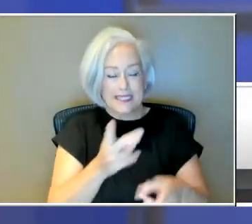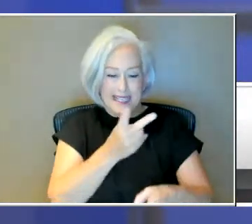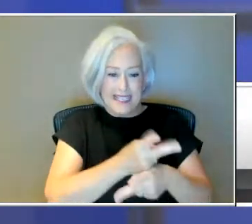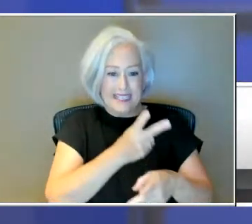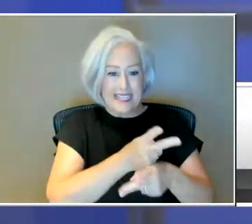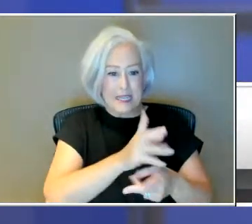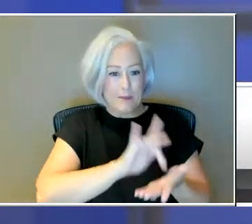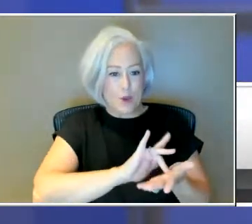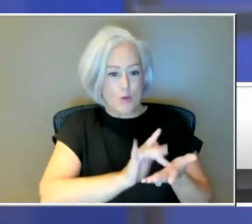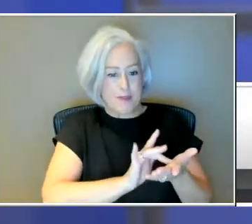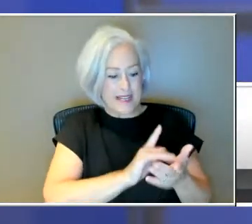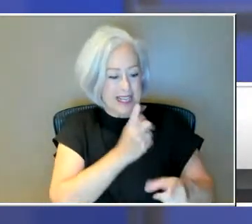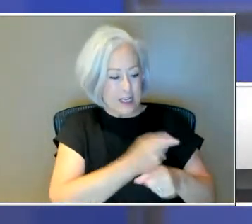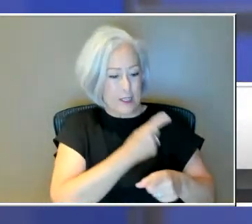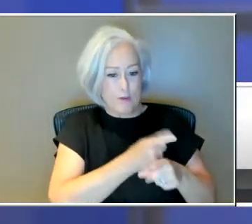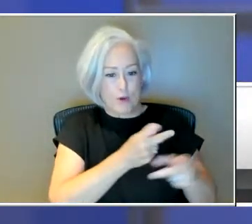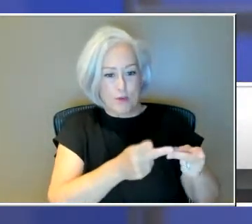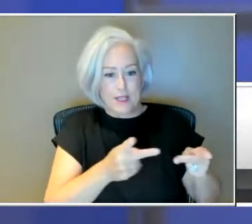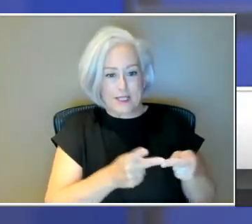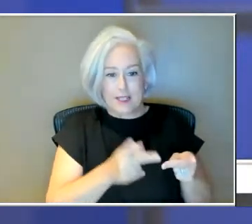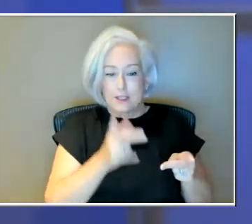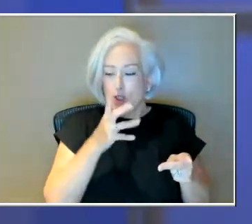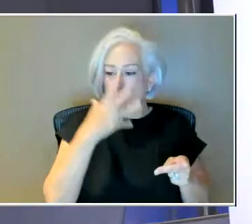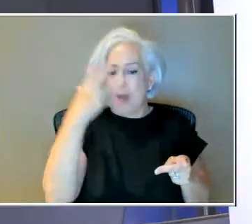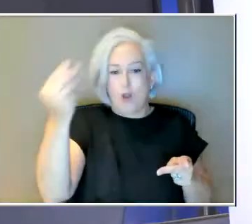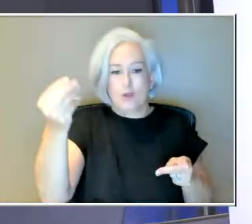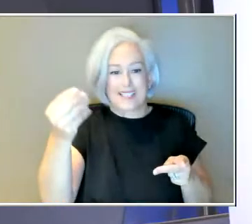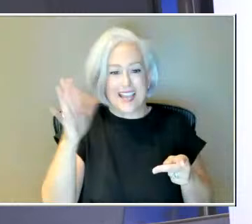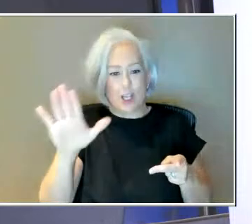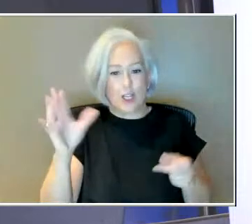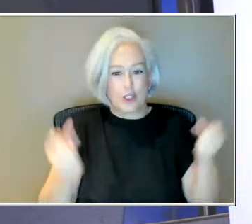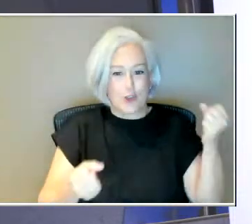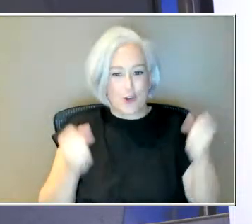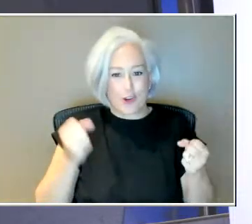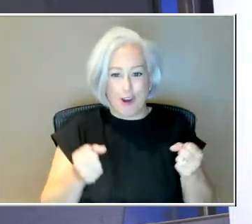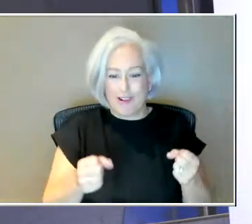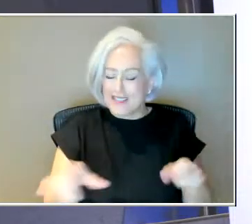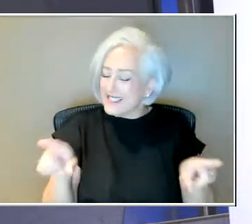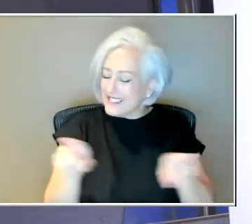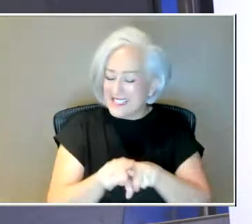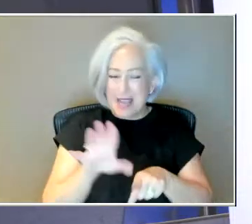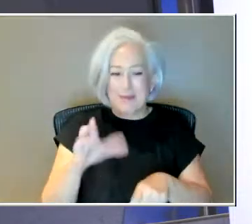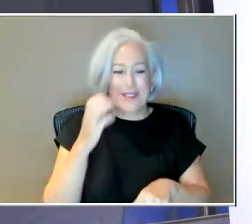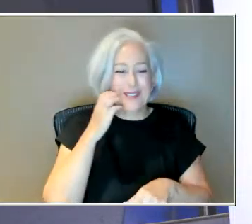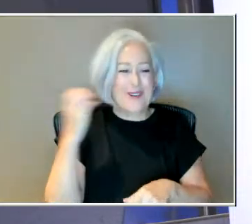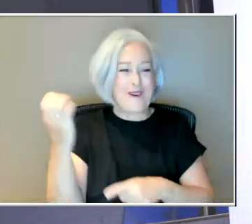heat or in our car so that they're effective. All right, treat them the way we do our cell phones. Exactly. Right? Just as only important. we could get the alerts.